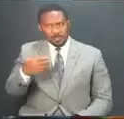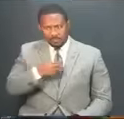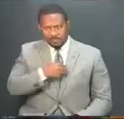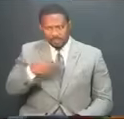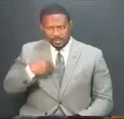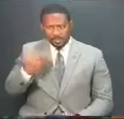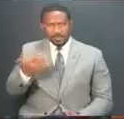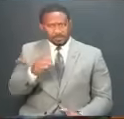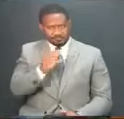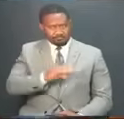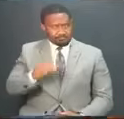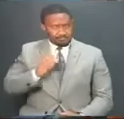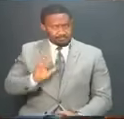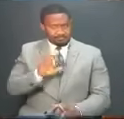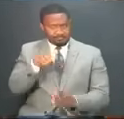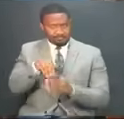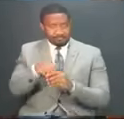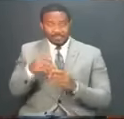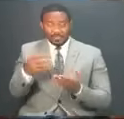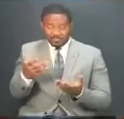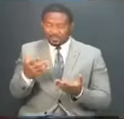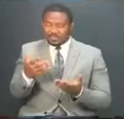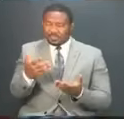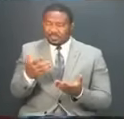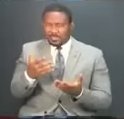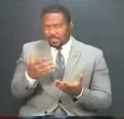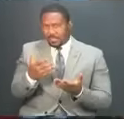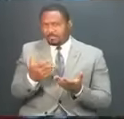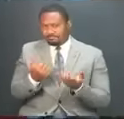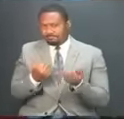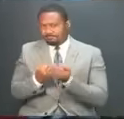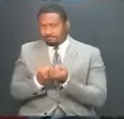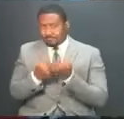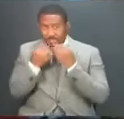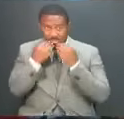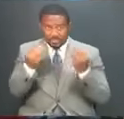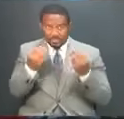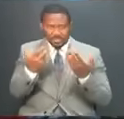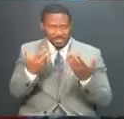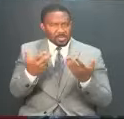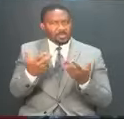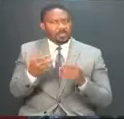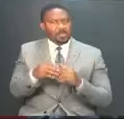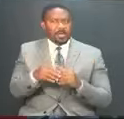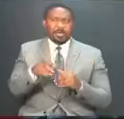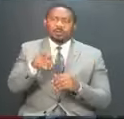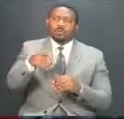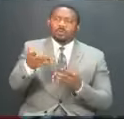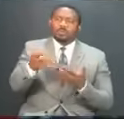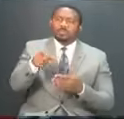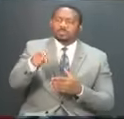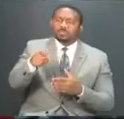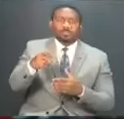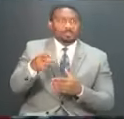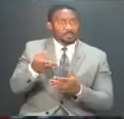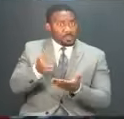second the motion. Mr. Speaker, in seconding the motion, I call on Hansard to